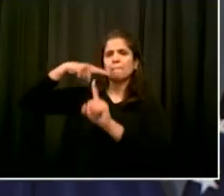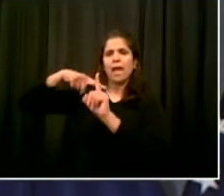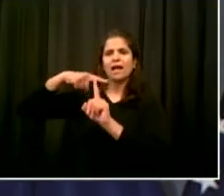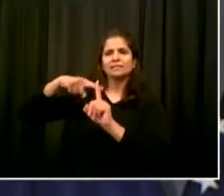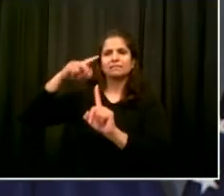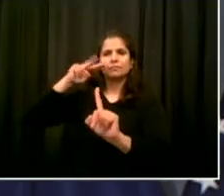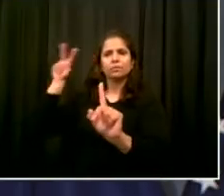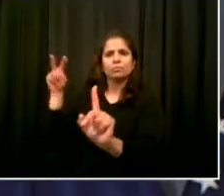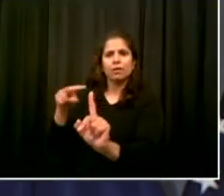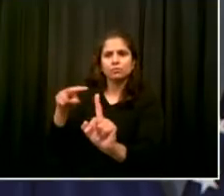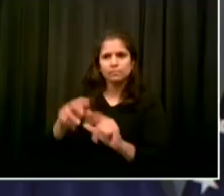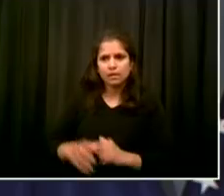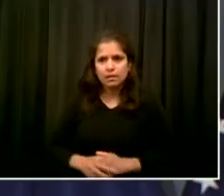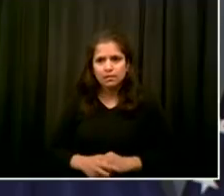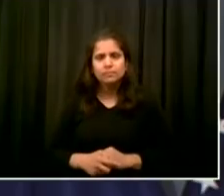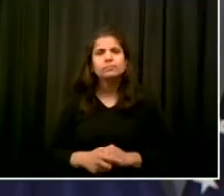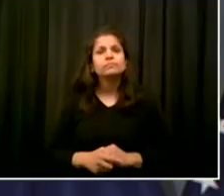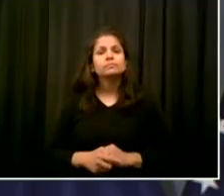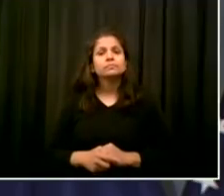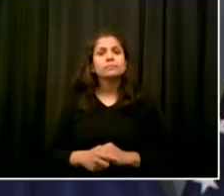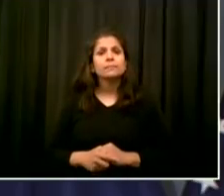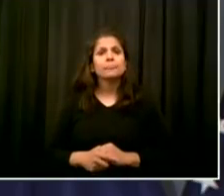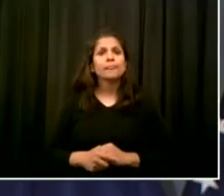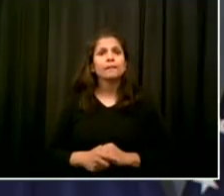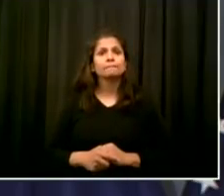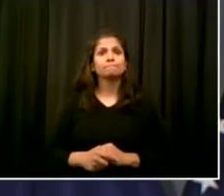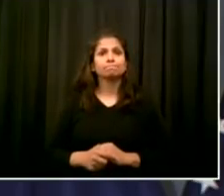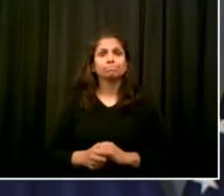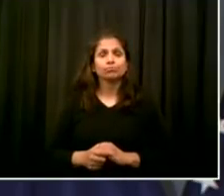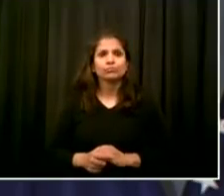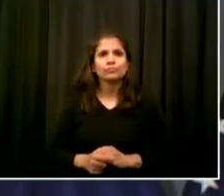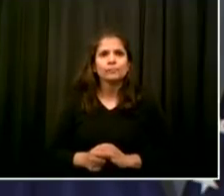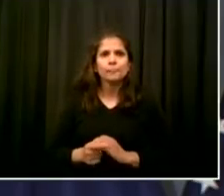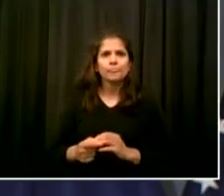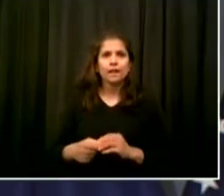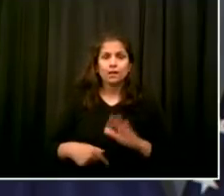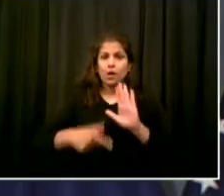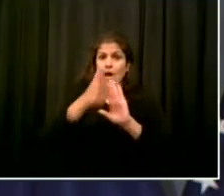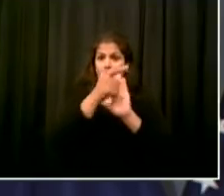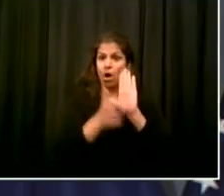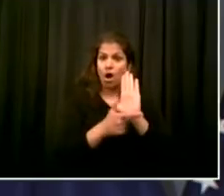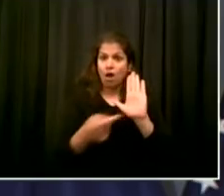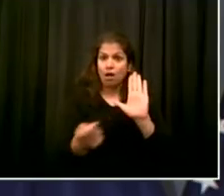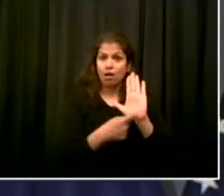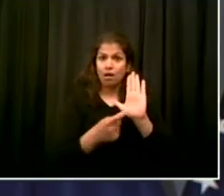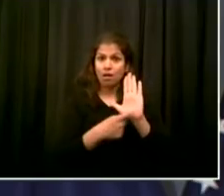We need to make sure that there is legislation that supports the